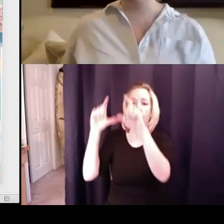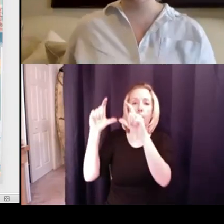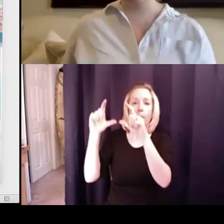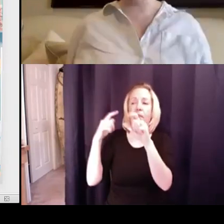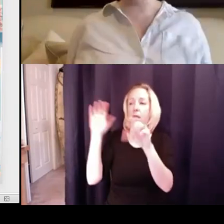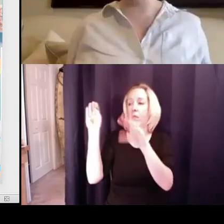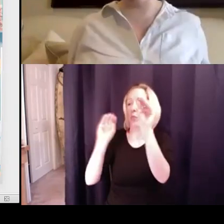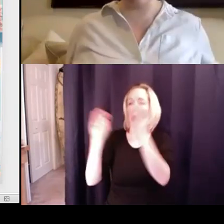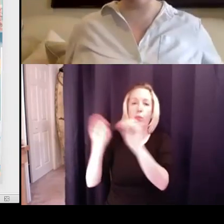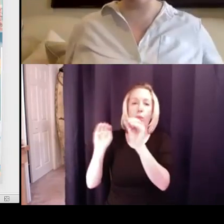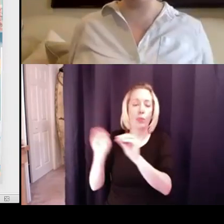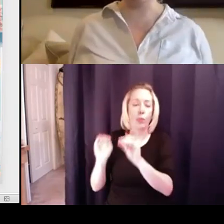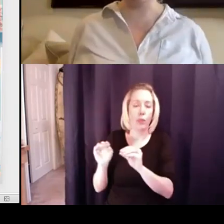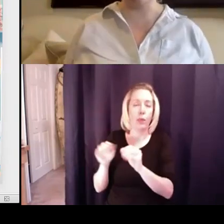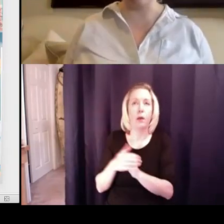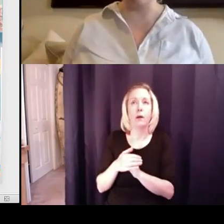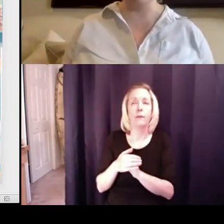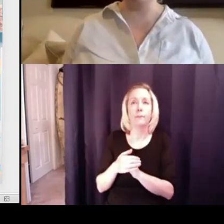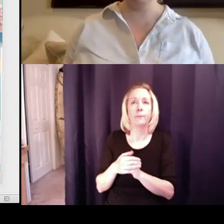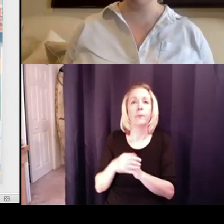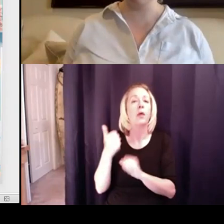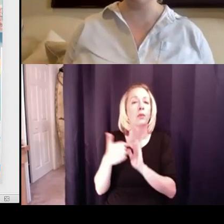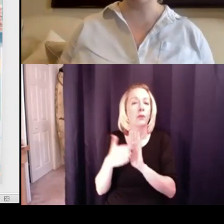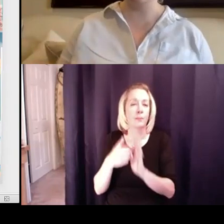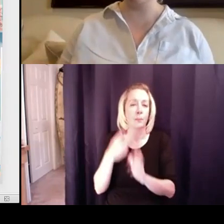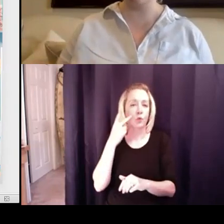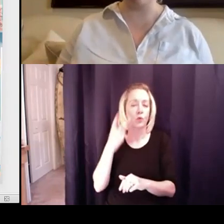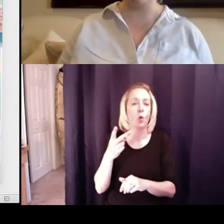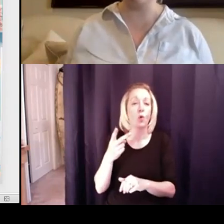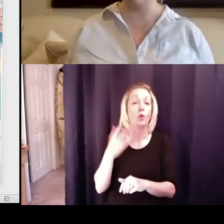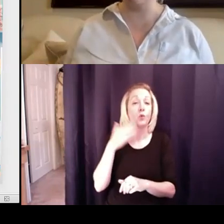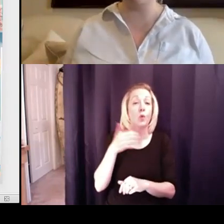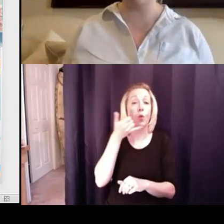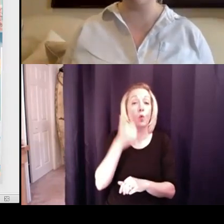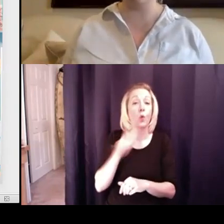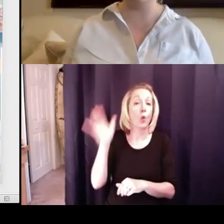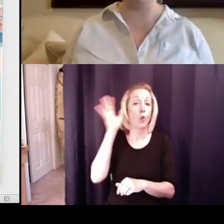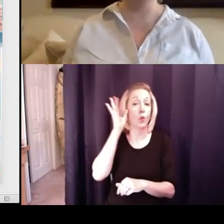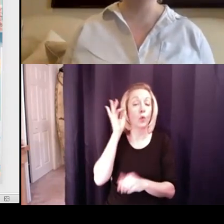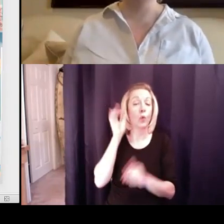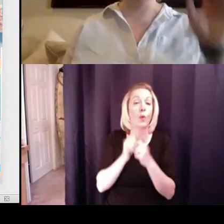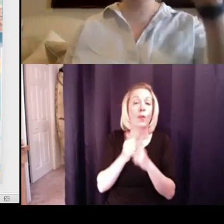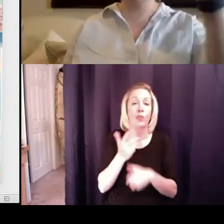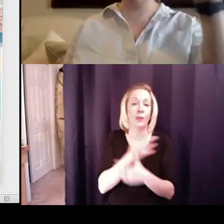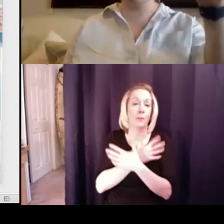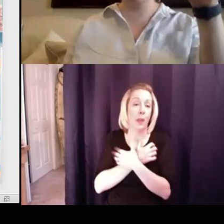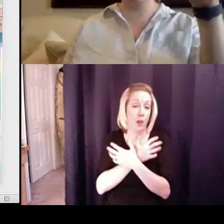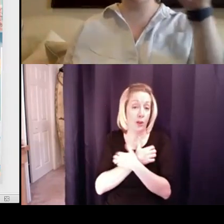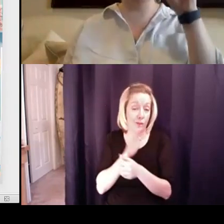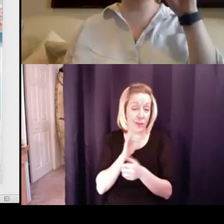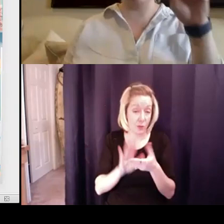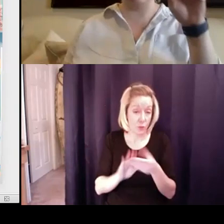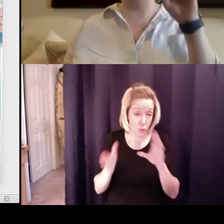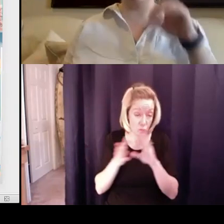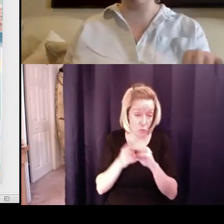snowman. I saw at a daycare this Goldilocks and the Three Bears, and I thought it was kind of cool because you have the